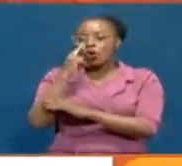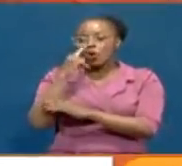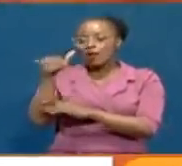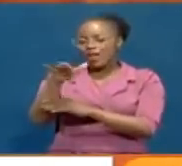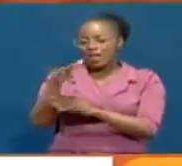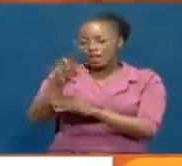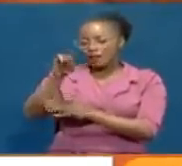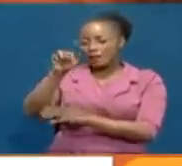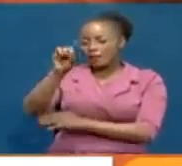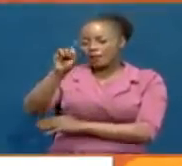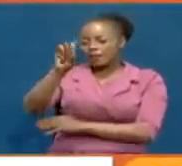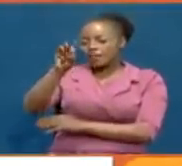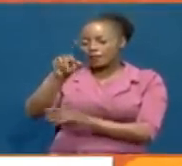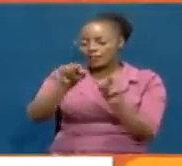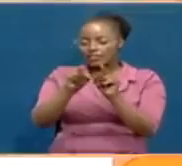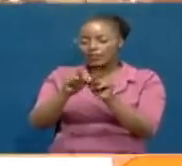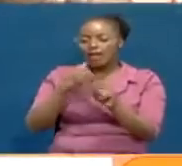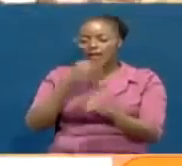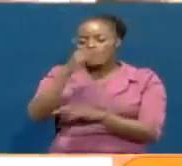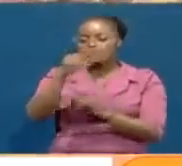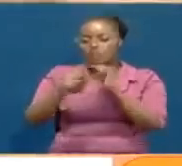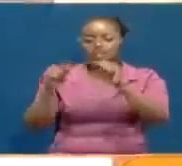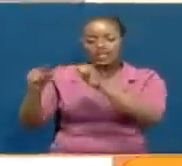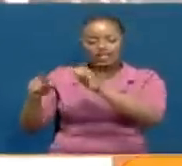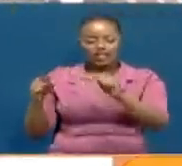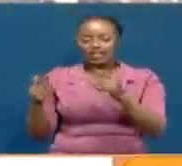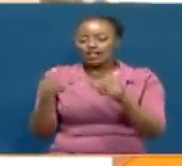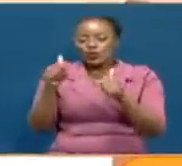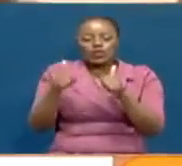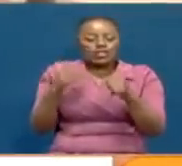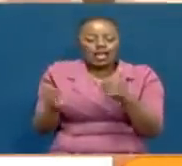area. A story of needless deaths.